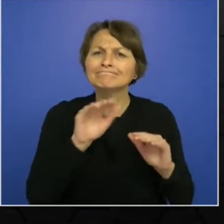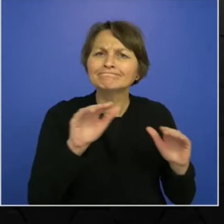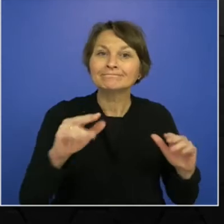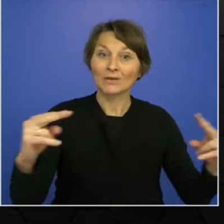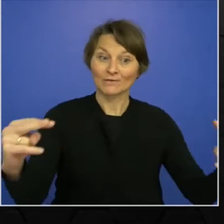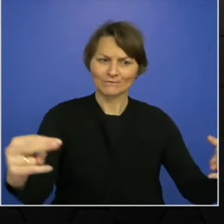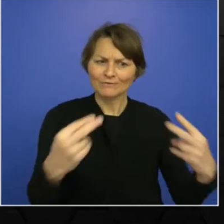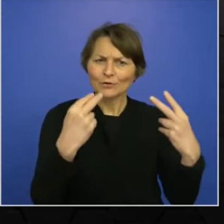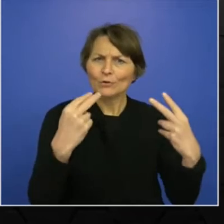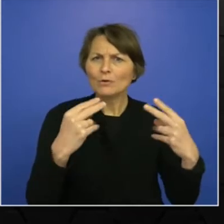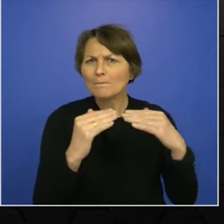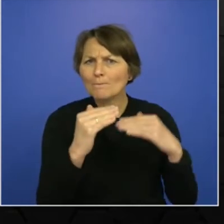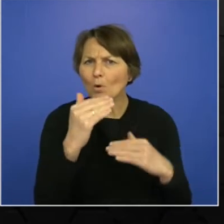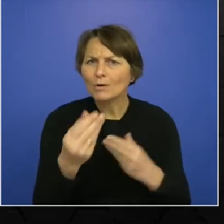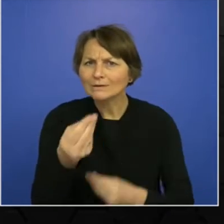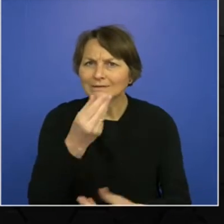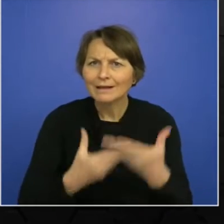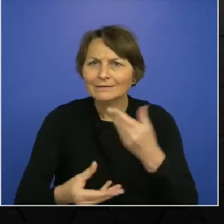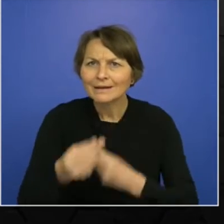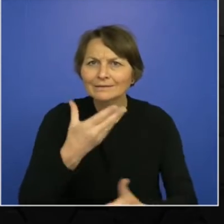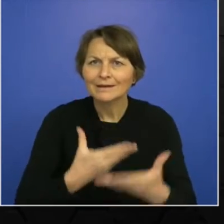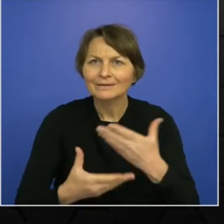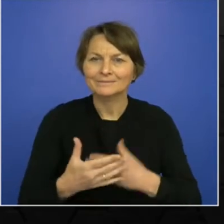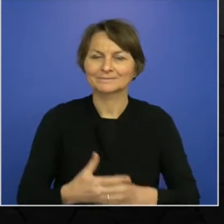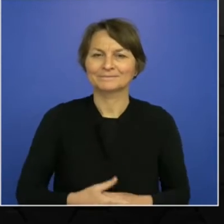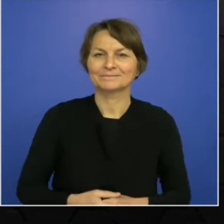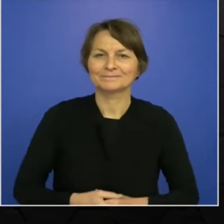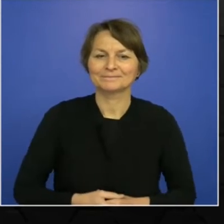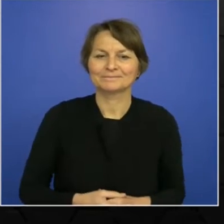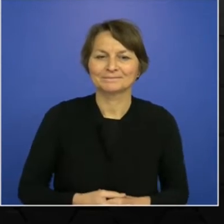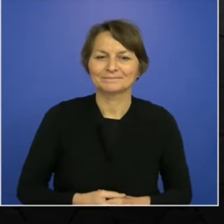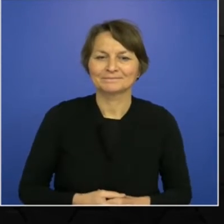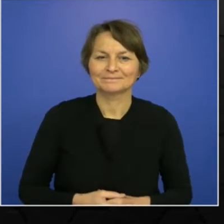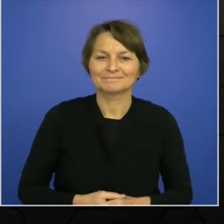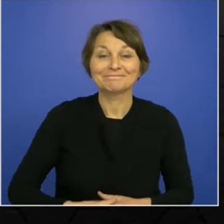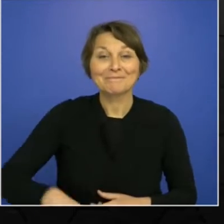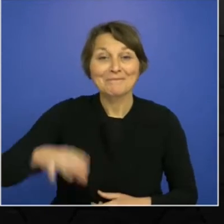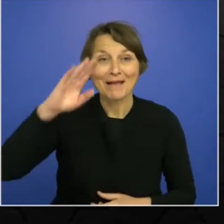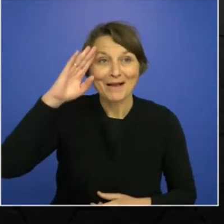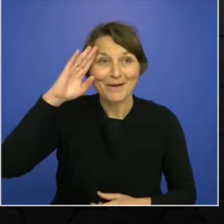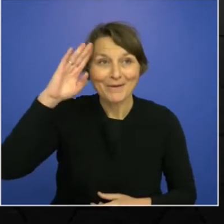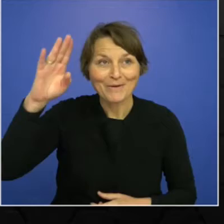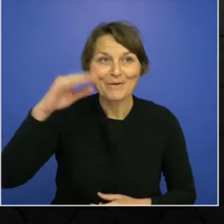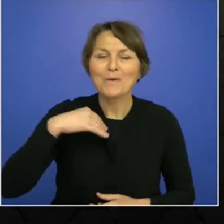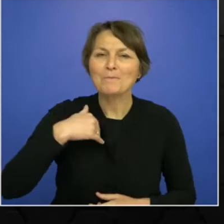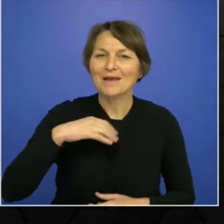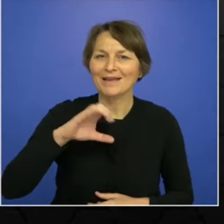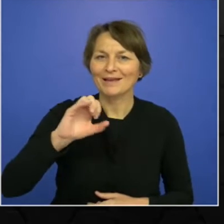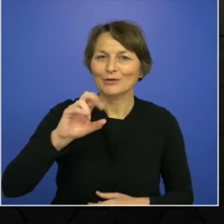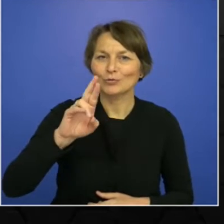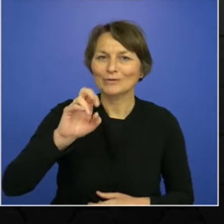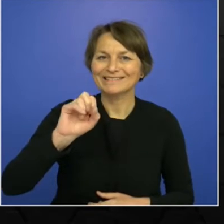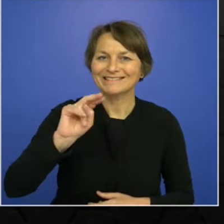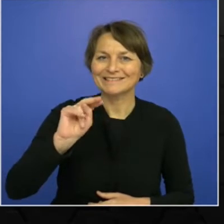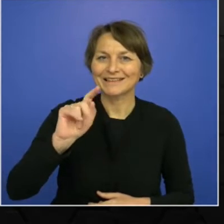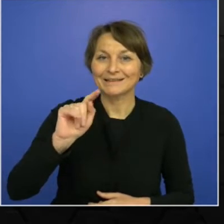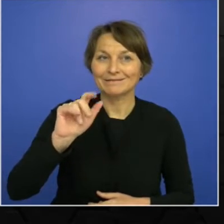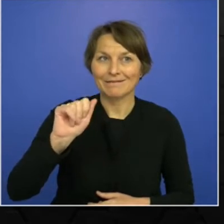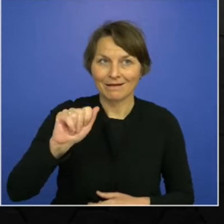yourself? Yes, of course. So my name is Christina Pardali. I'm from Greece, and I'm a Microsoft Learn Student